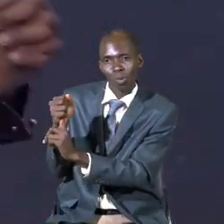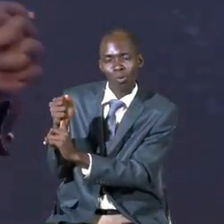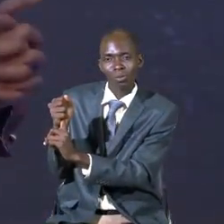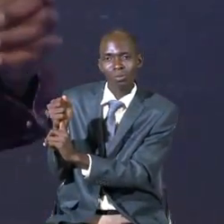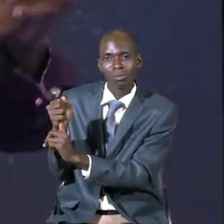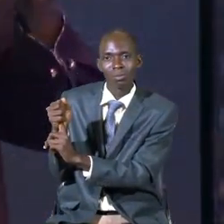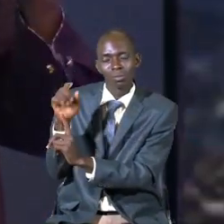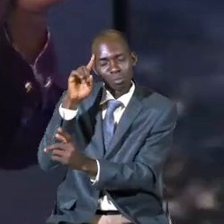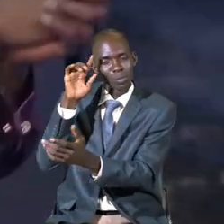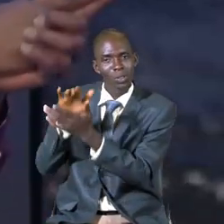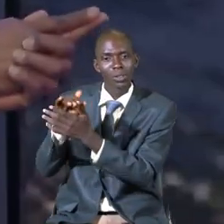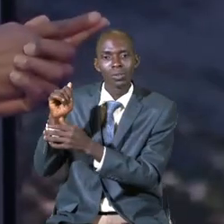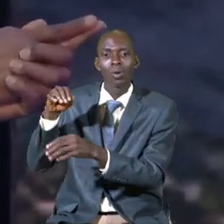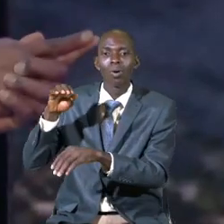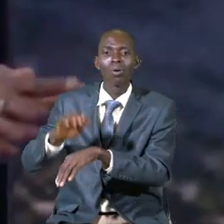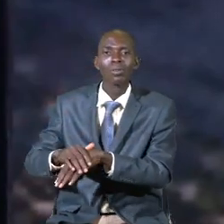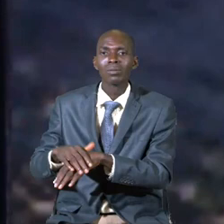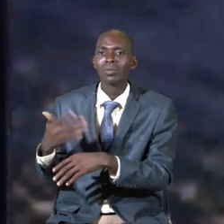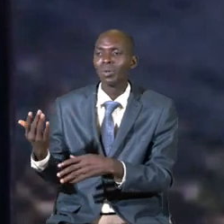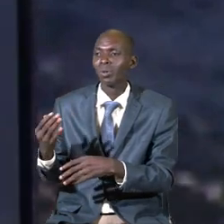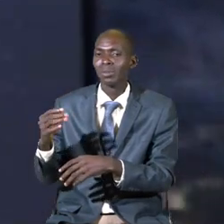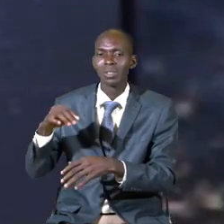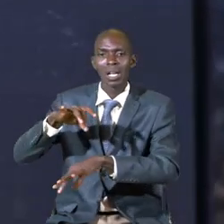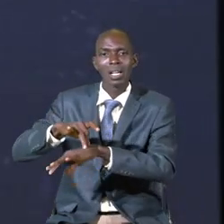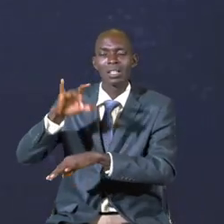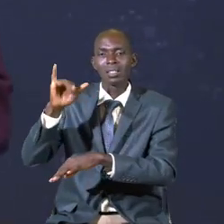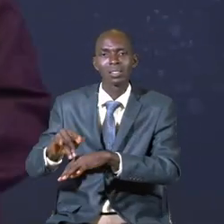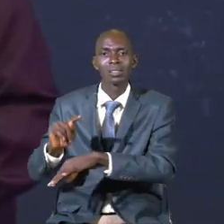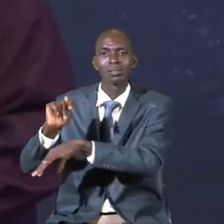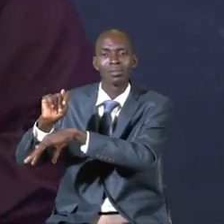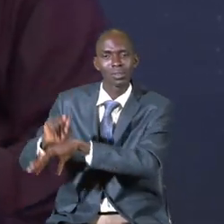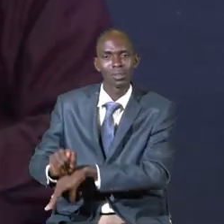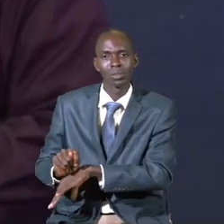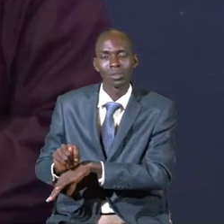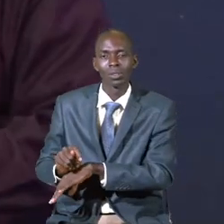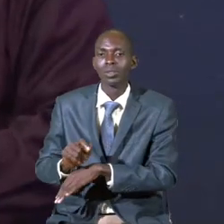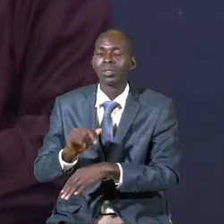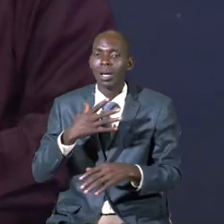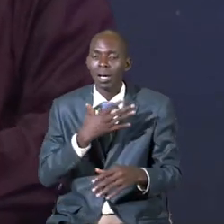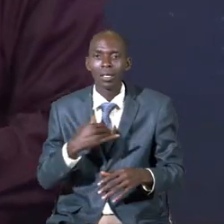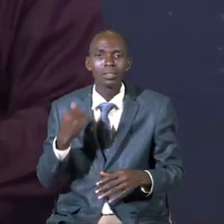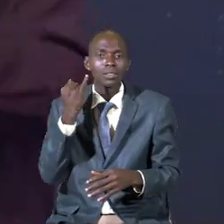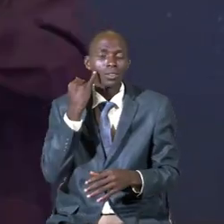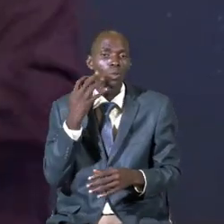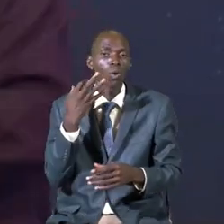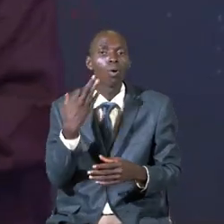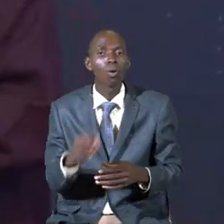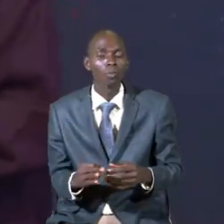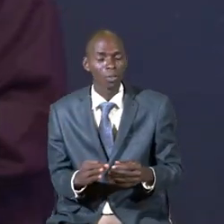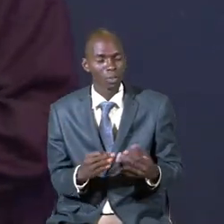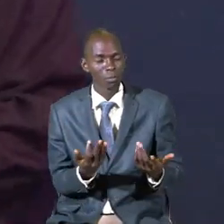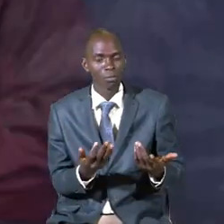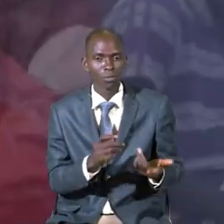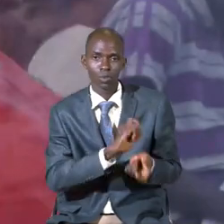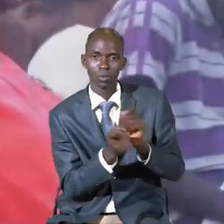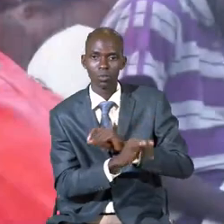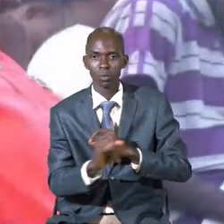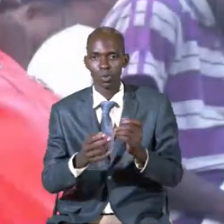trivial traditions a stage of transforming truth beware of that number three